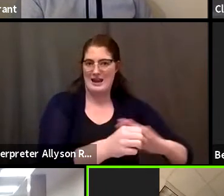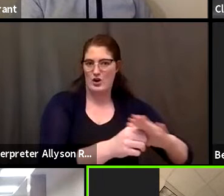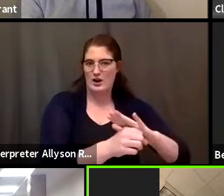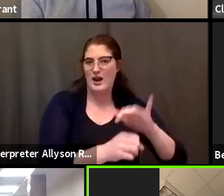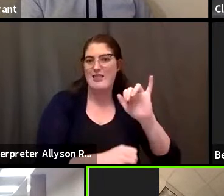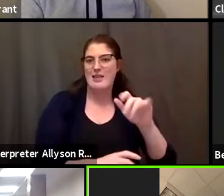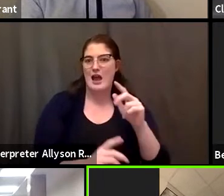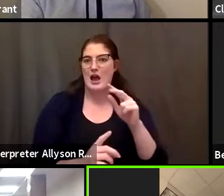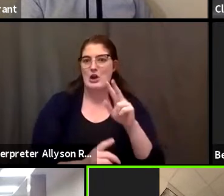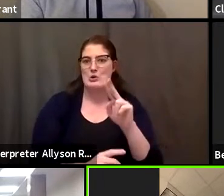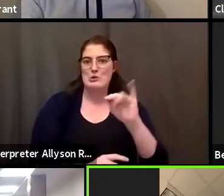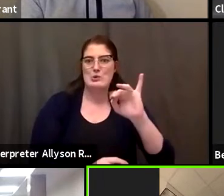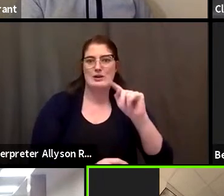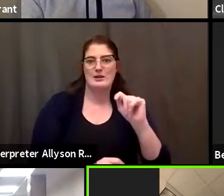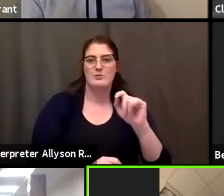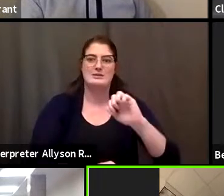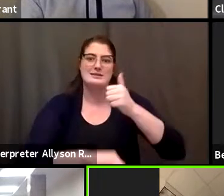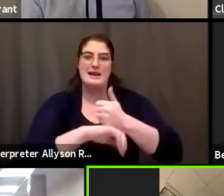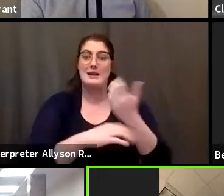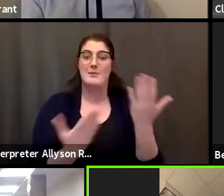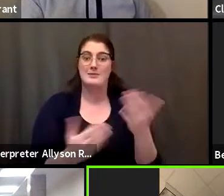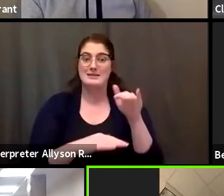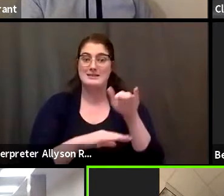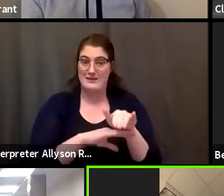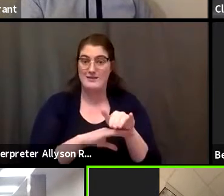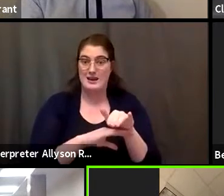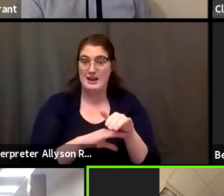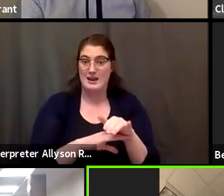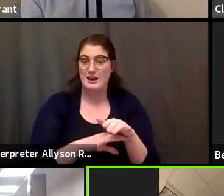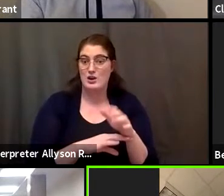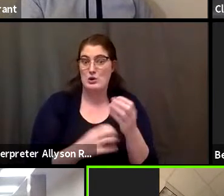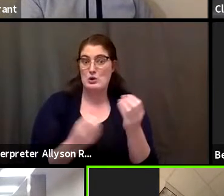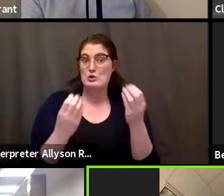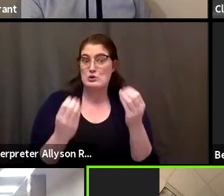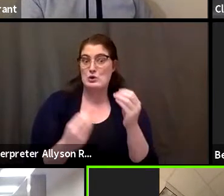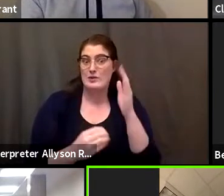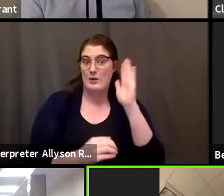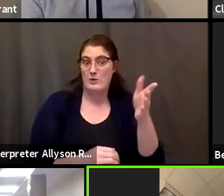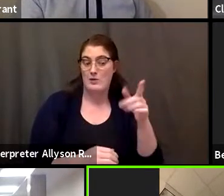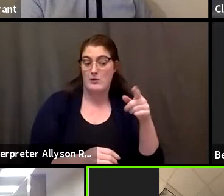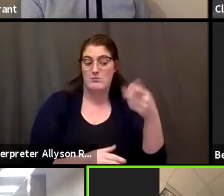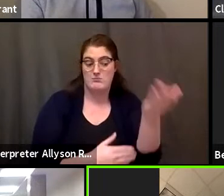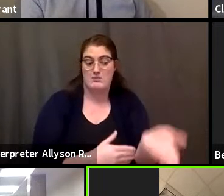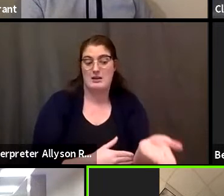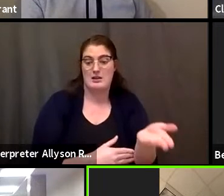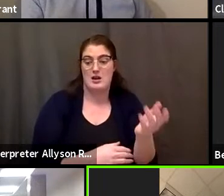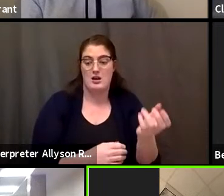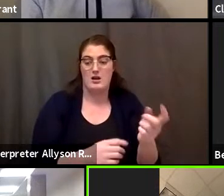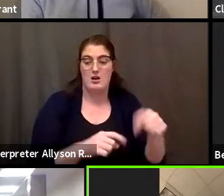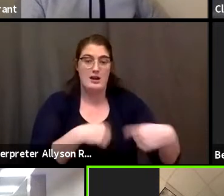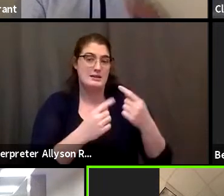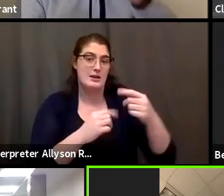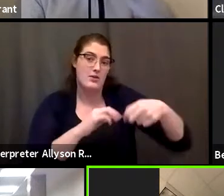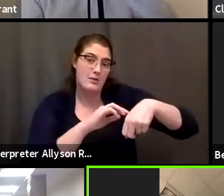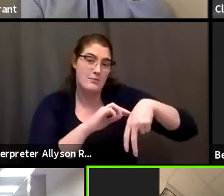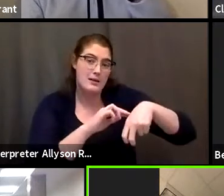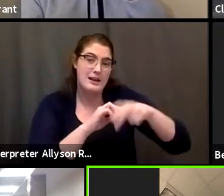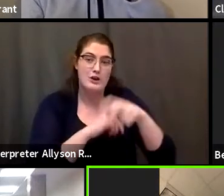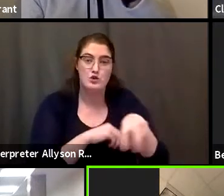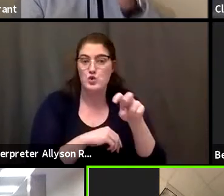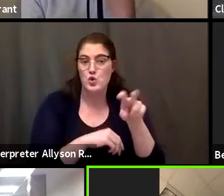was assigned this evening tour duty. So they will be there until the midnight tour duty when they are